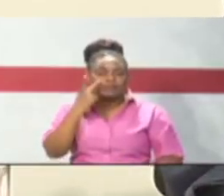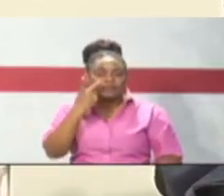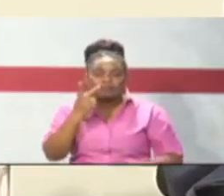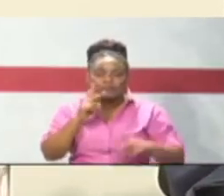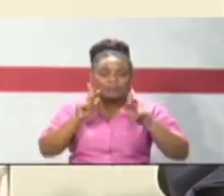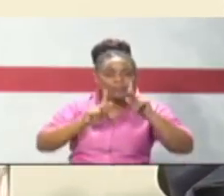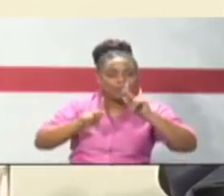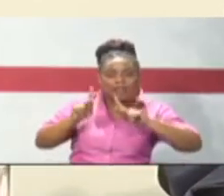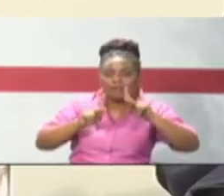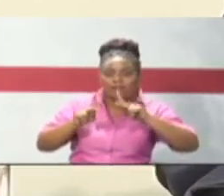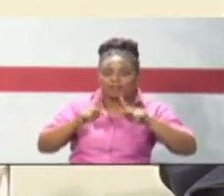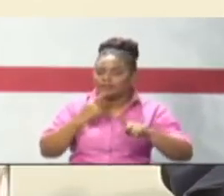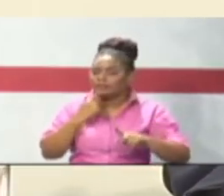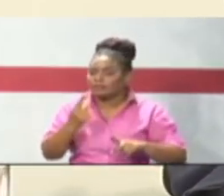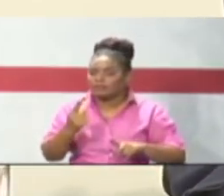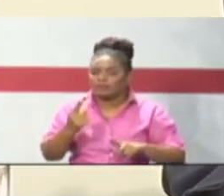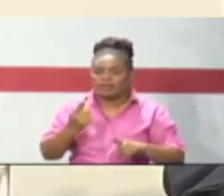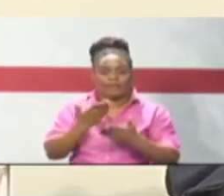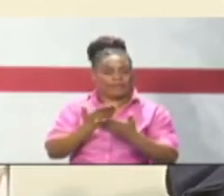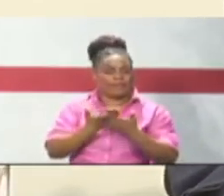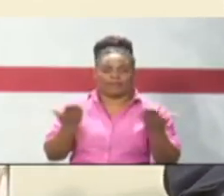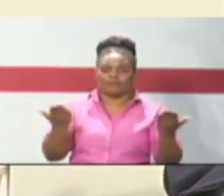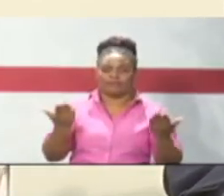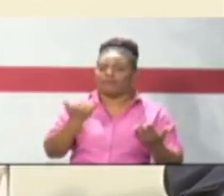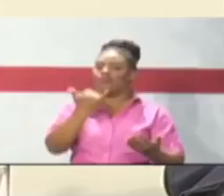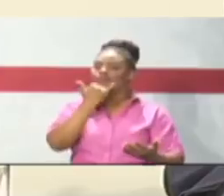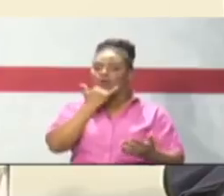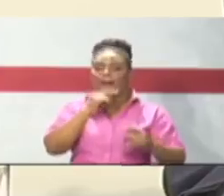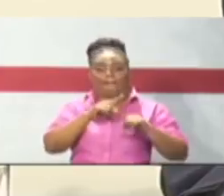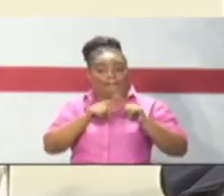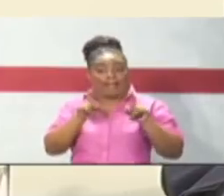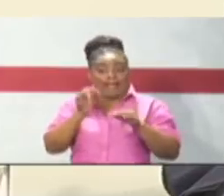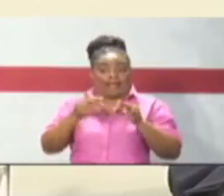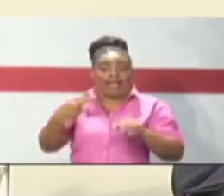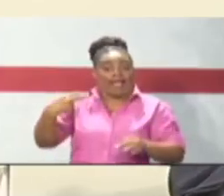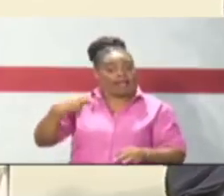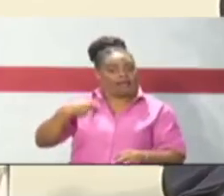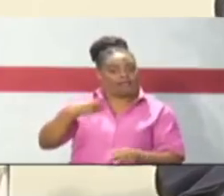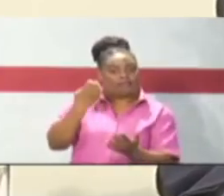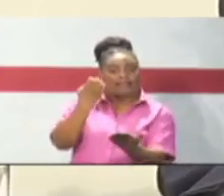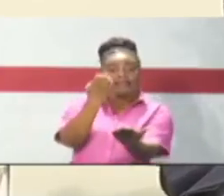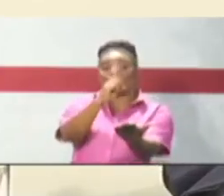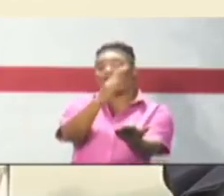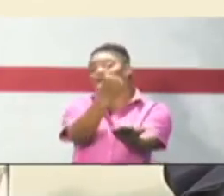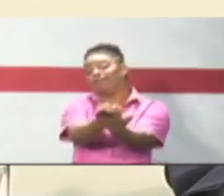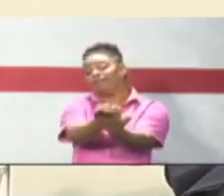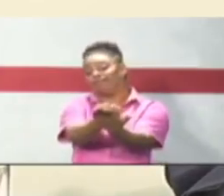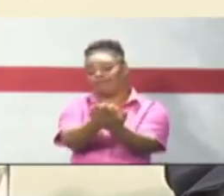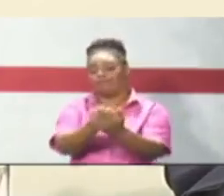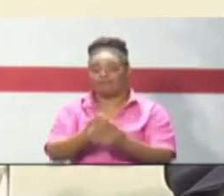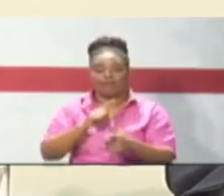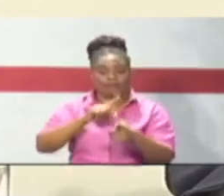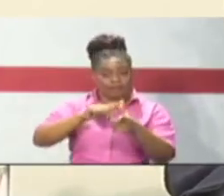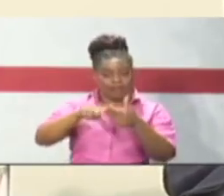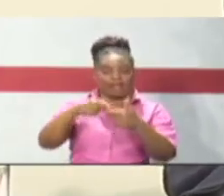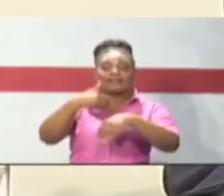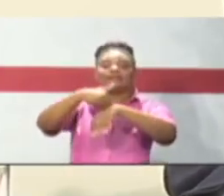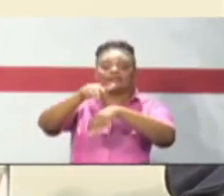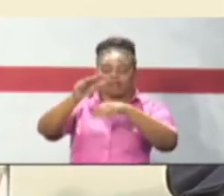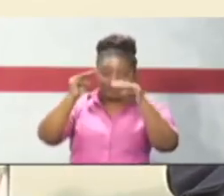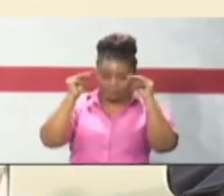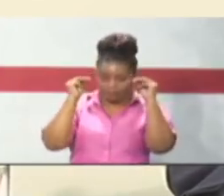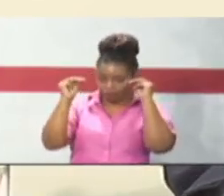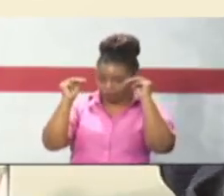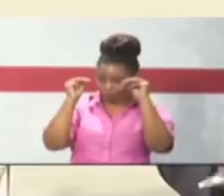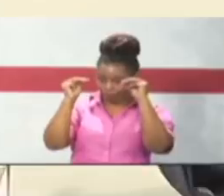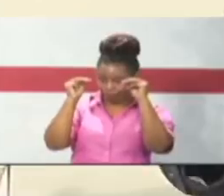these claims. But if you have concrete evidence, a name or so on, pass it on to us quietly and we will investigate